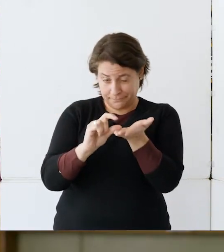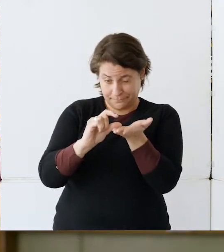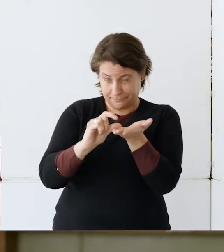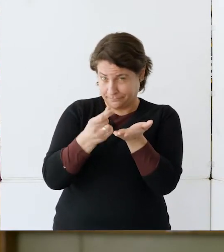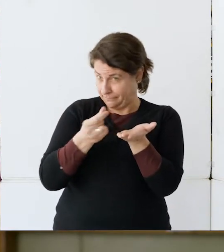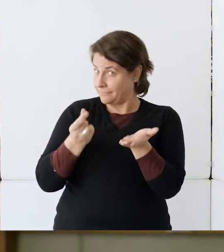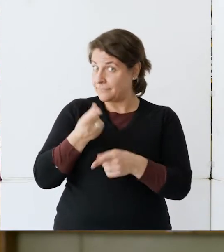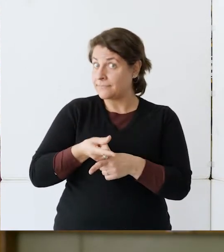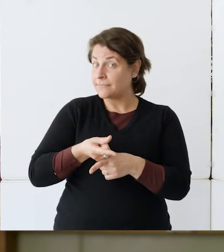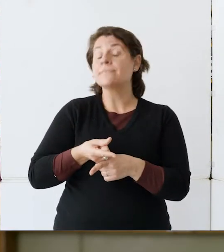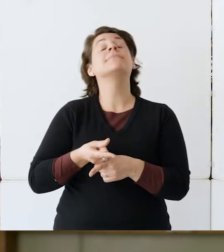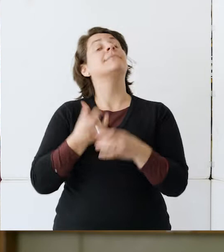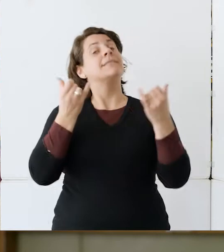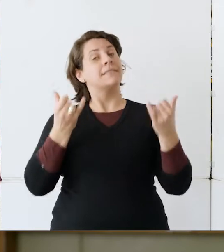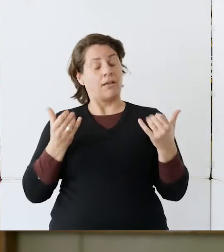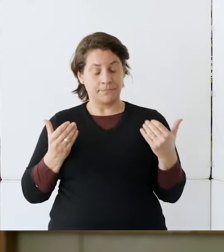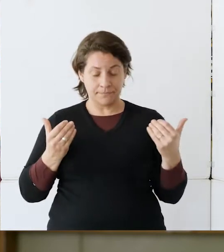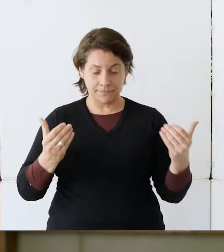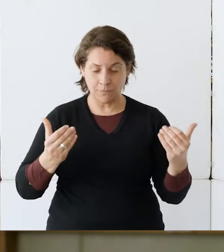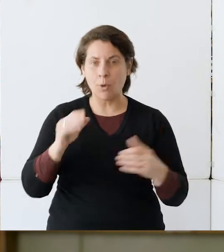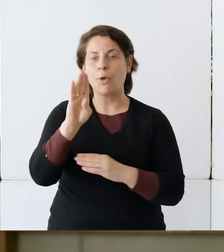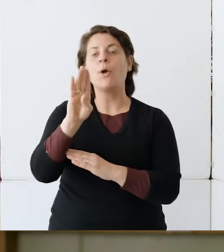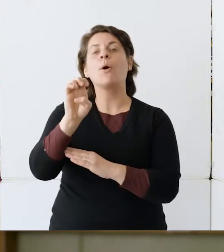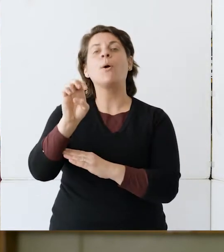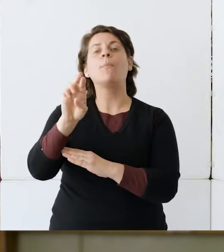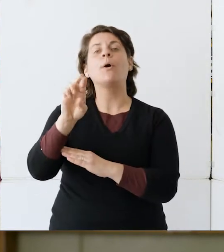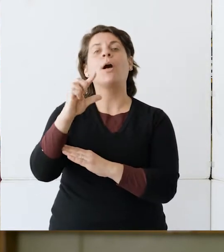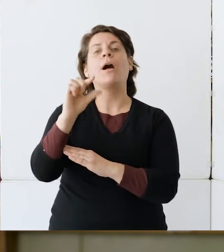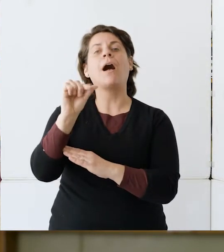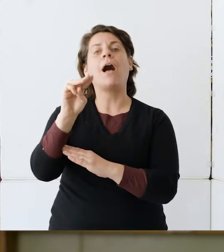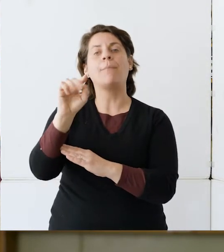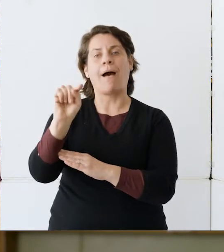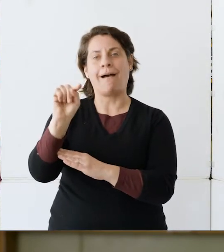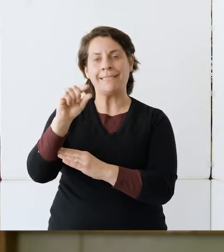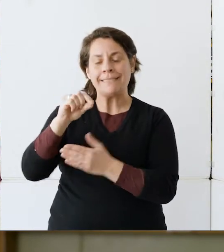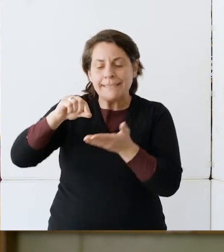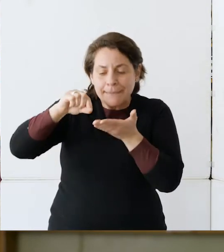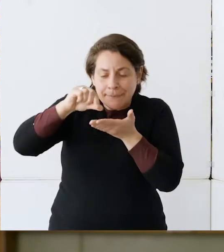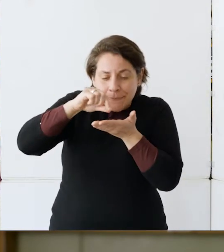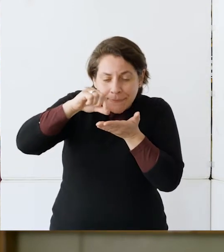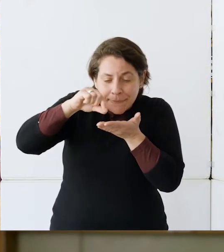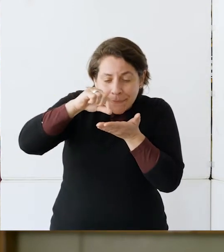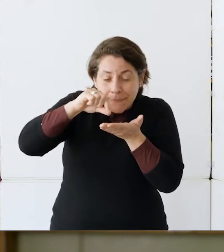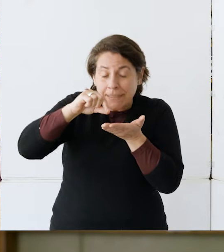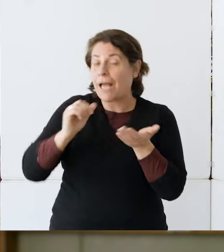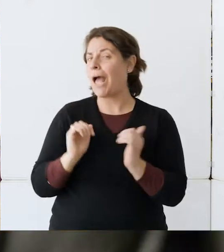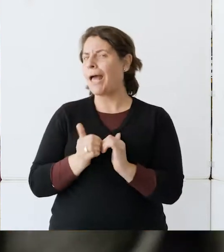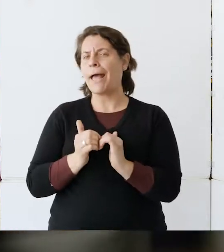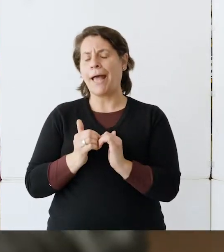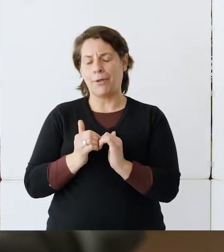Now it's time to drop your tiny little bergamot seeds in there. So in order to do that, we're going to create a little hole with the tip of a